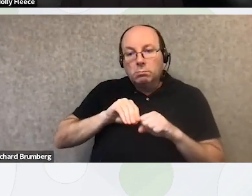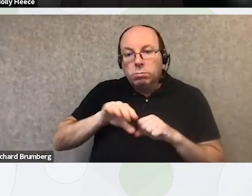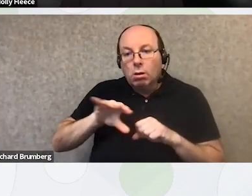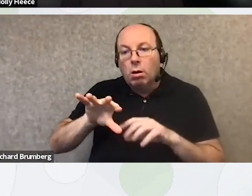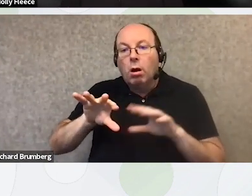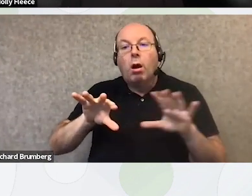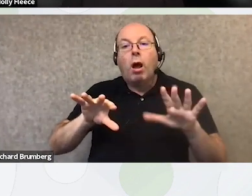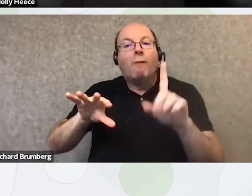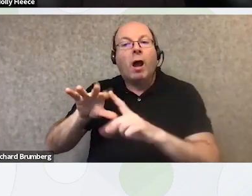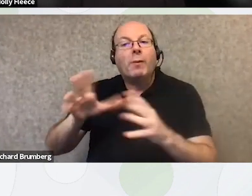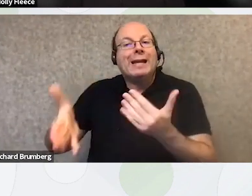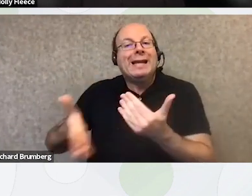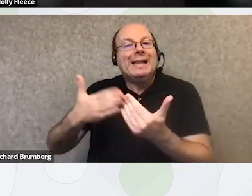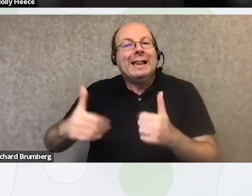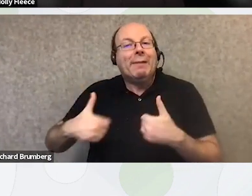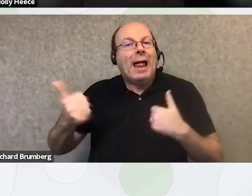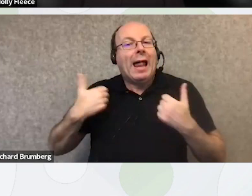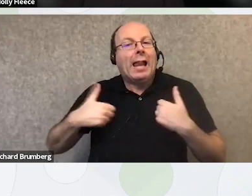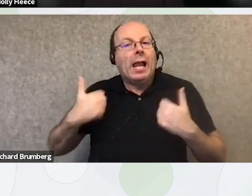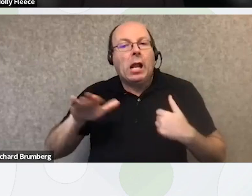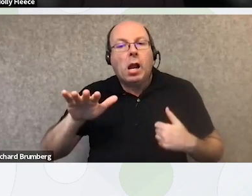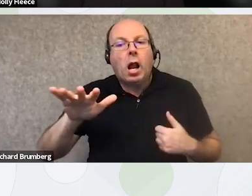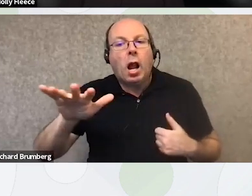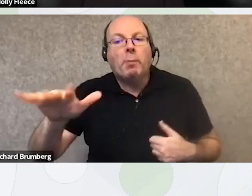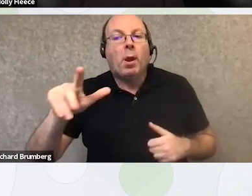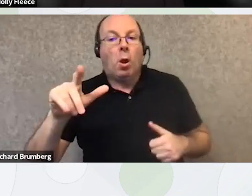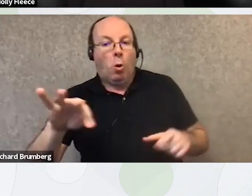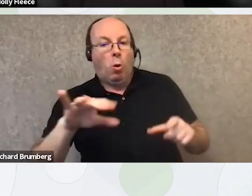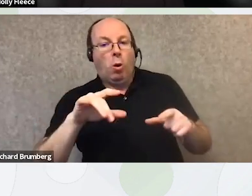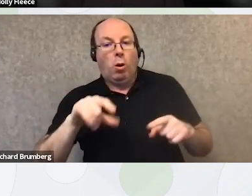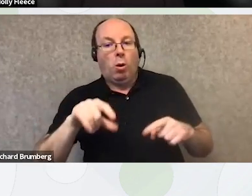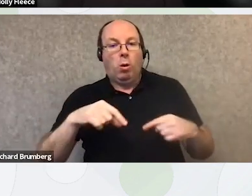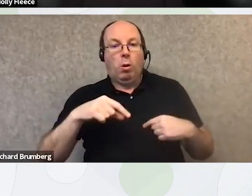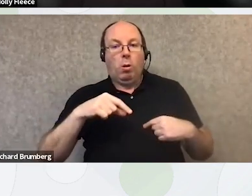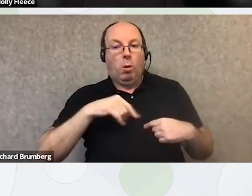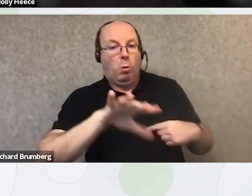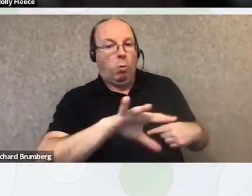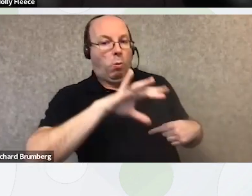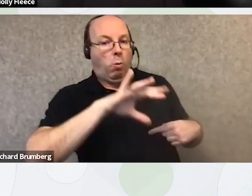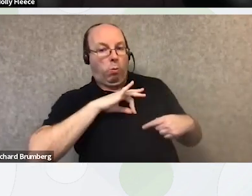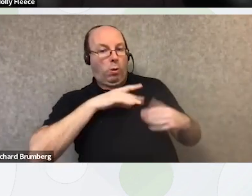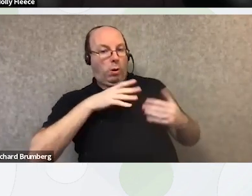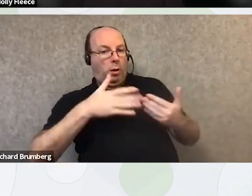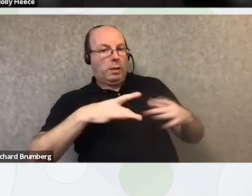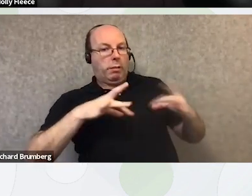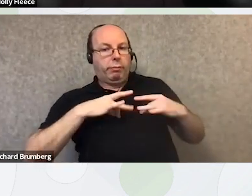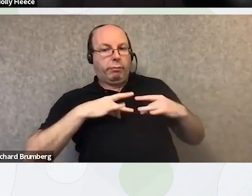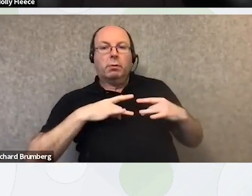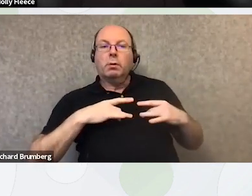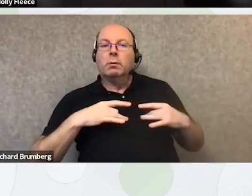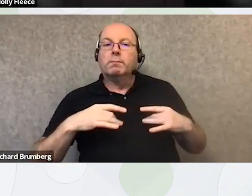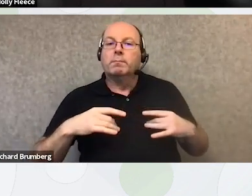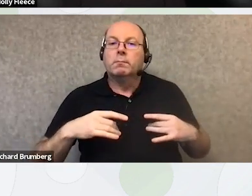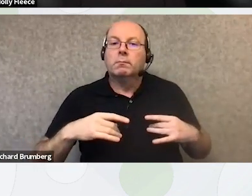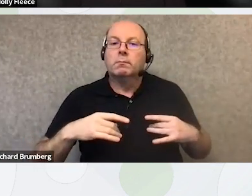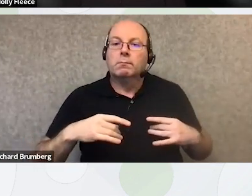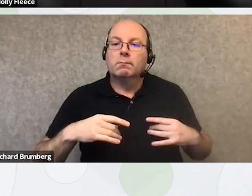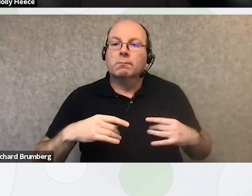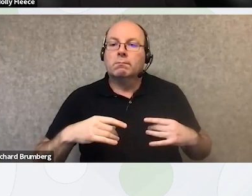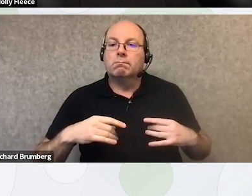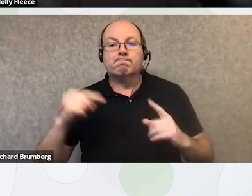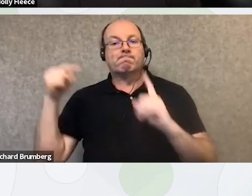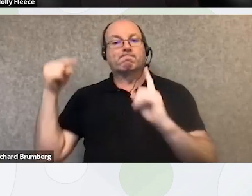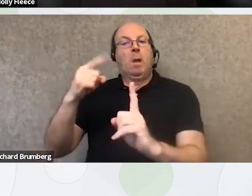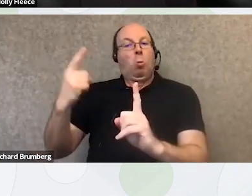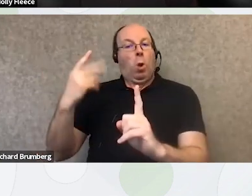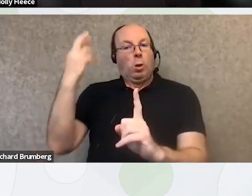and then the susceptibility of the person who has been exposed. So certainly not a simple mechanism